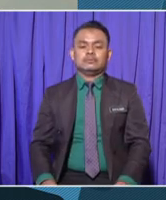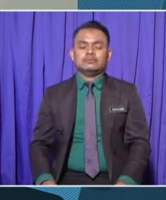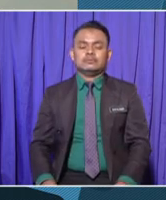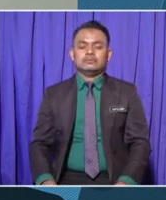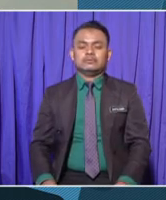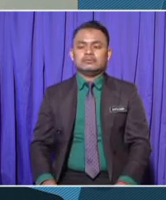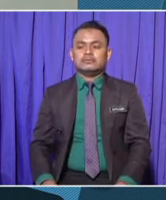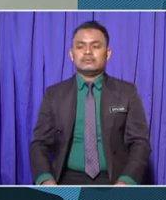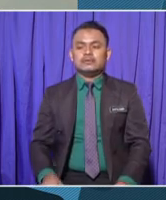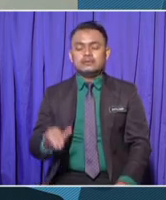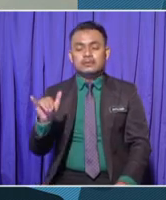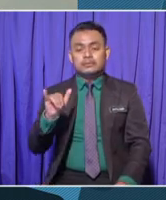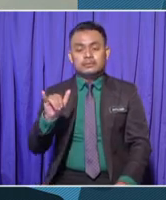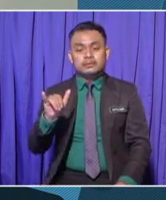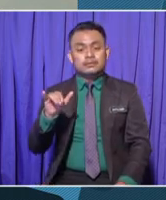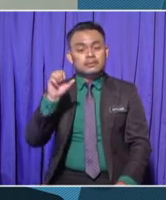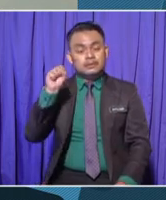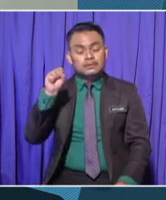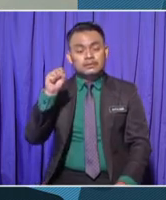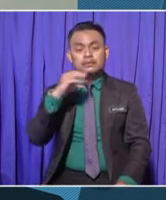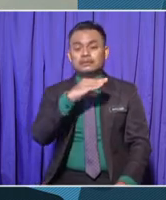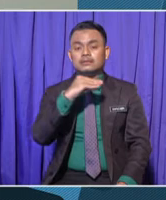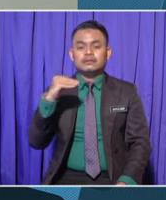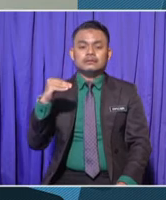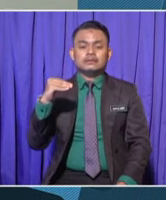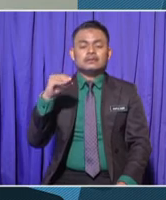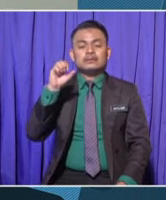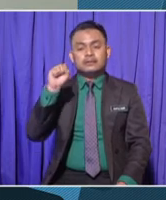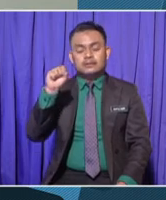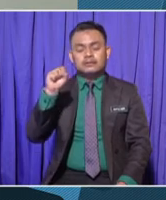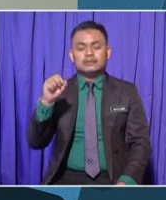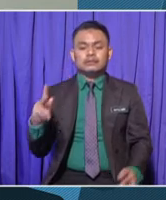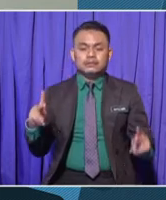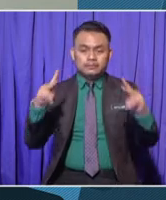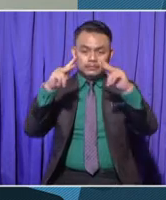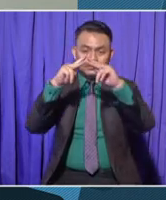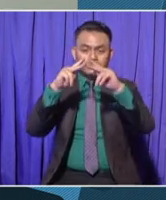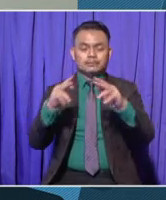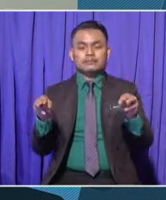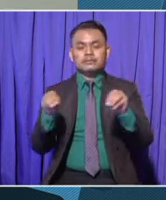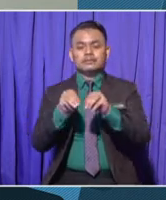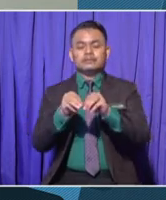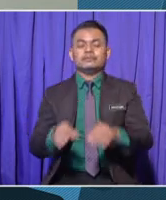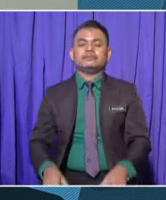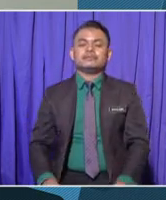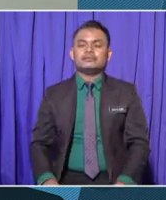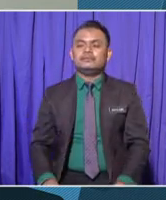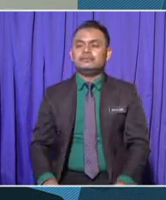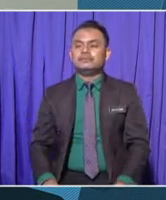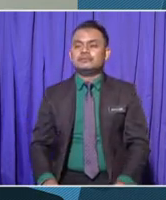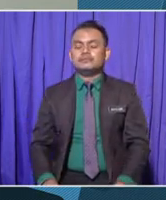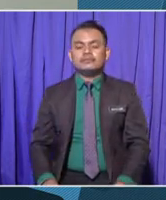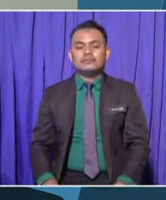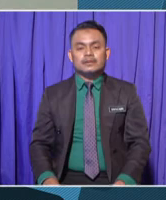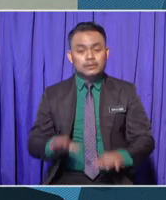The same goes for S polar magnets with other S polar magnets. Also